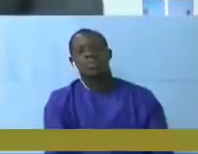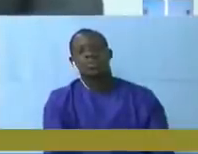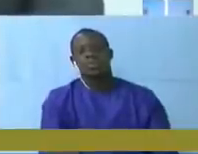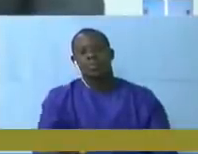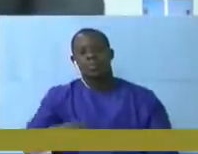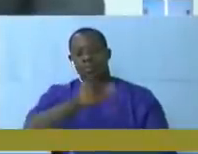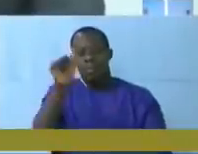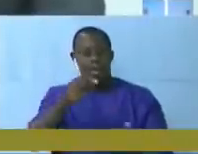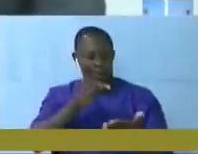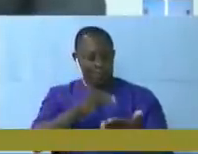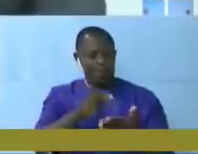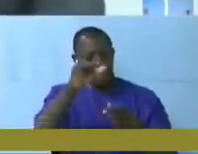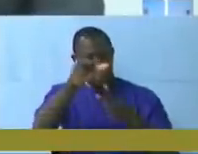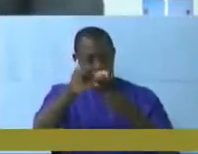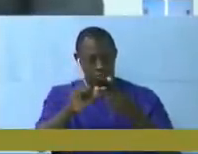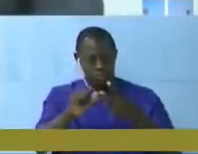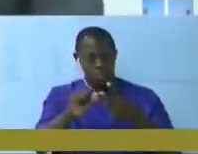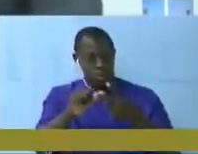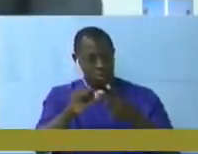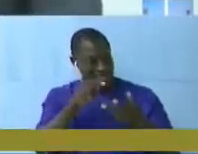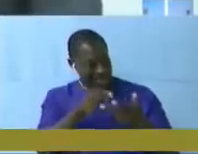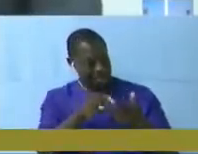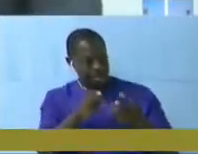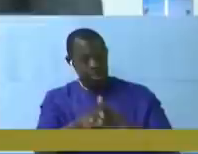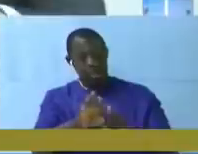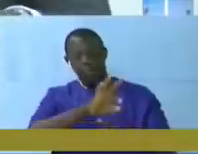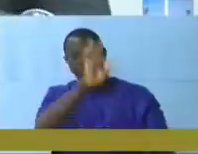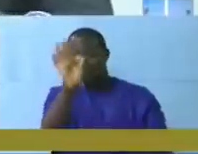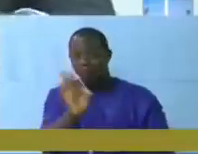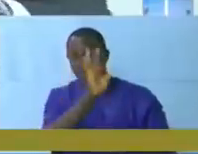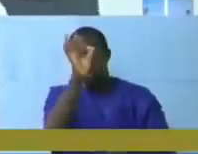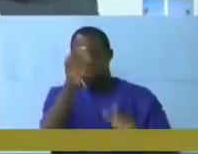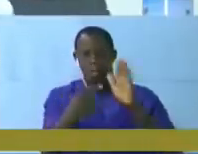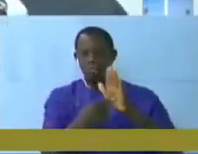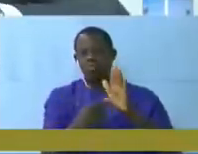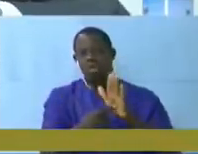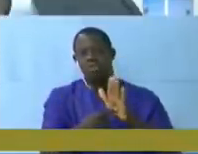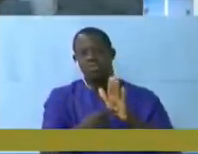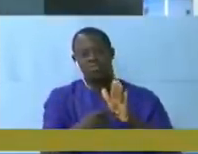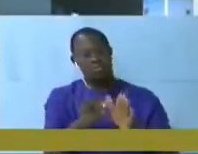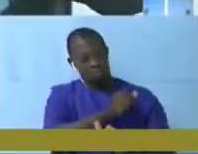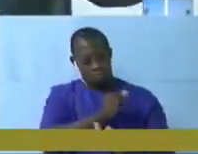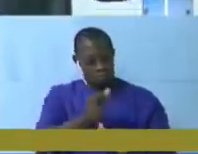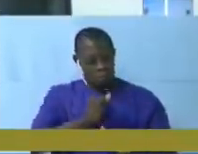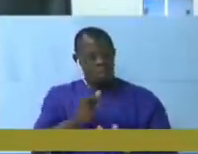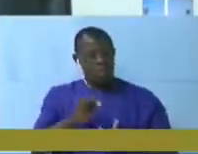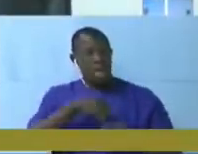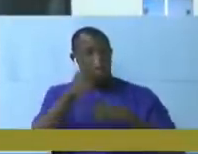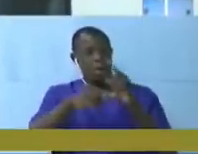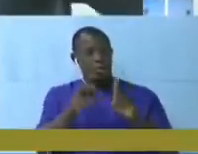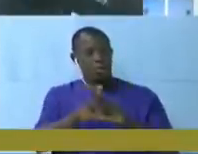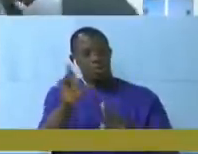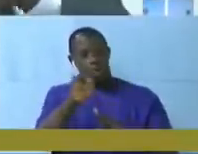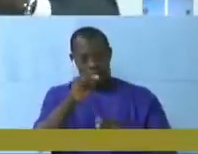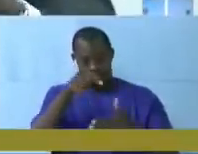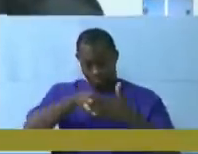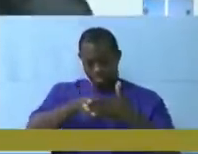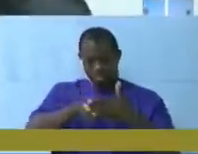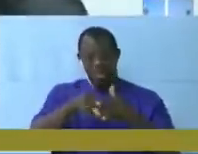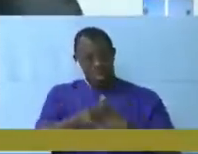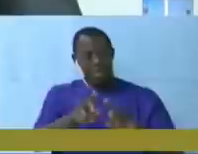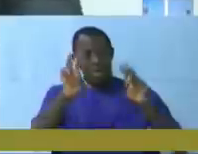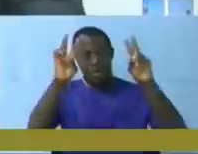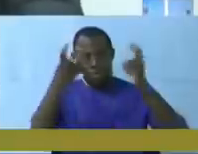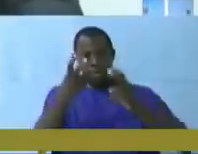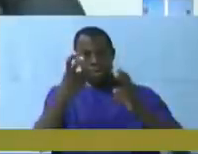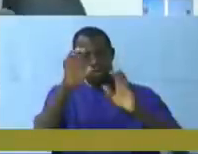provision was quite important for us in view of what is contained in the preamble. Loi bobu nga